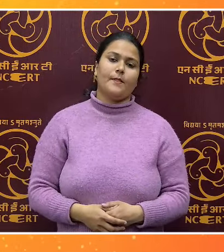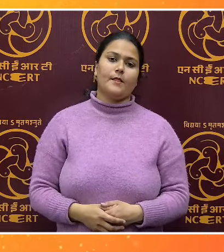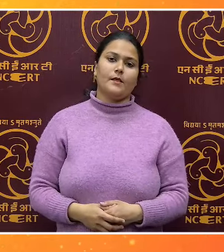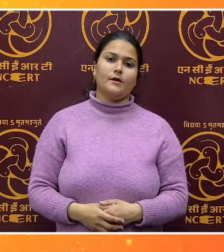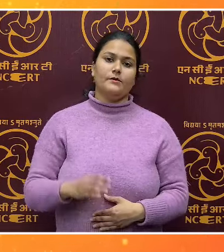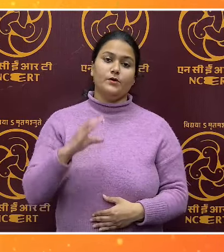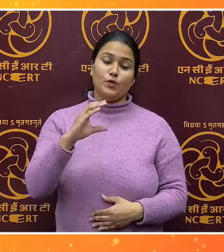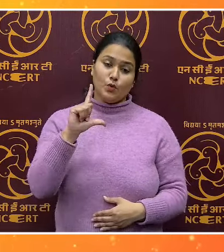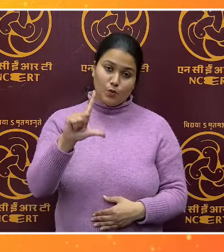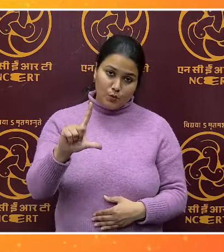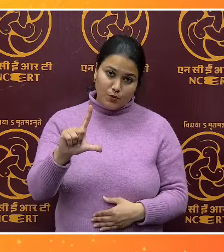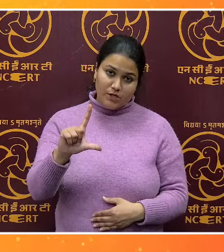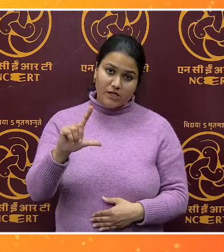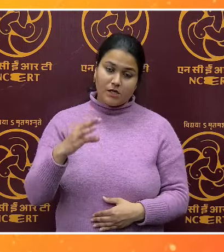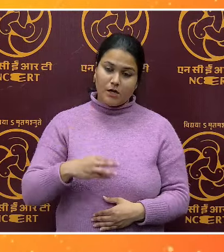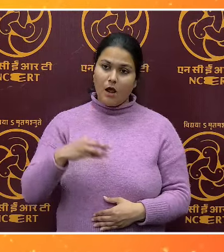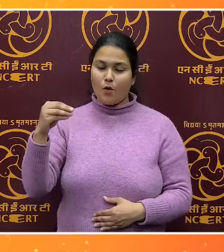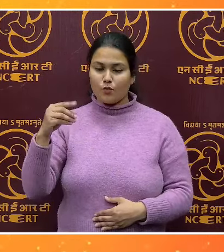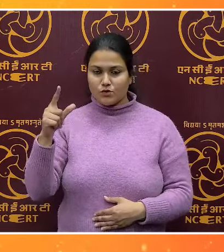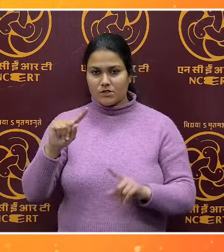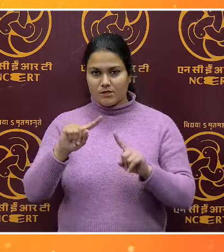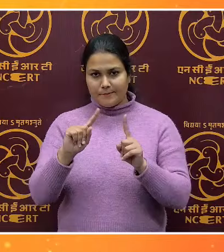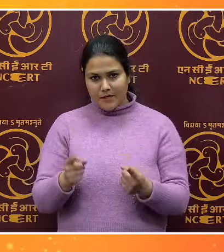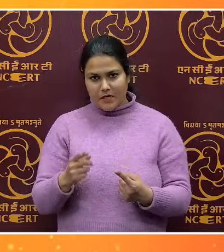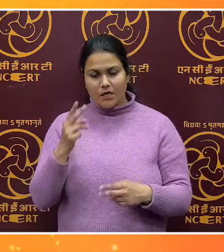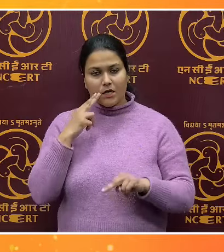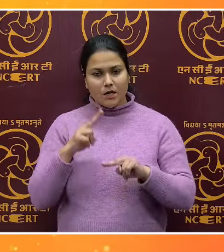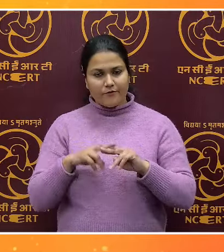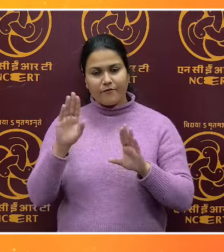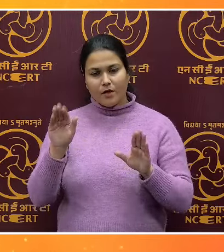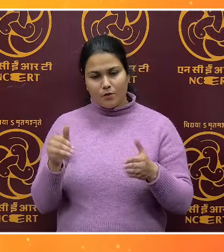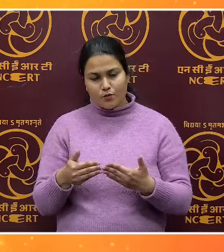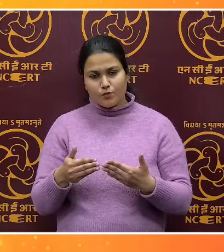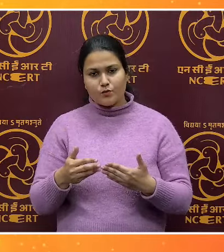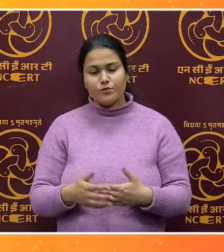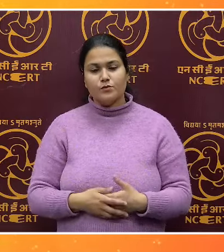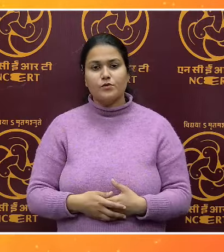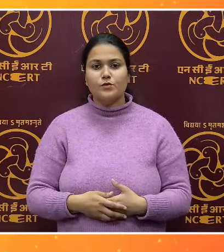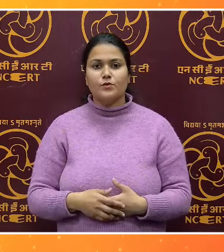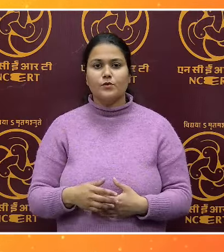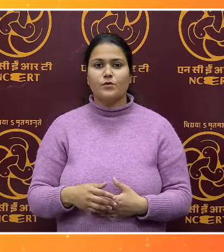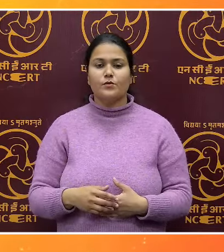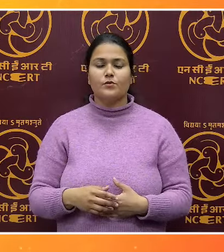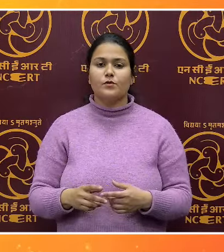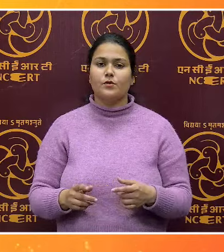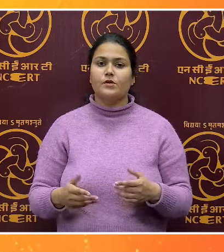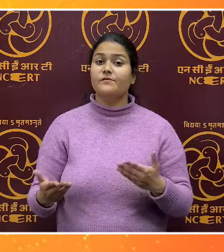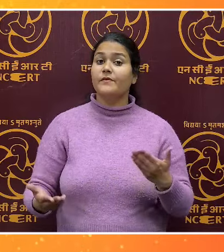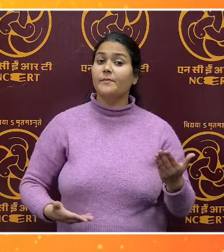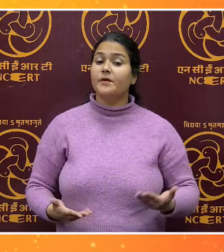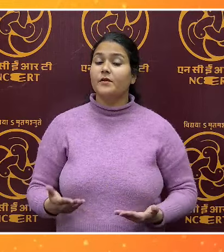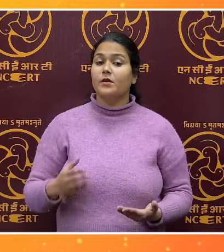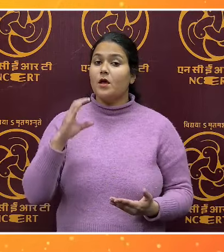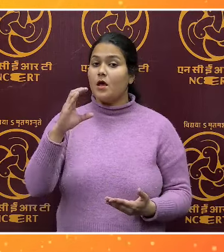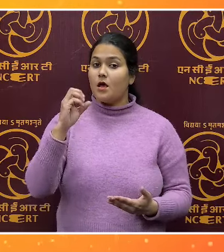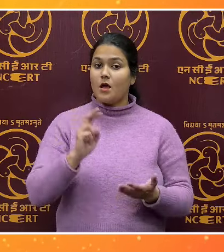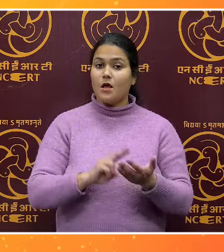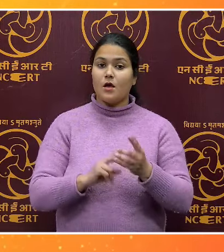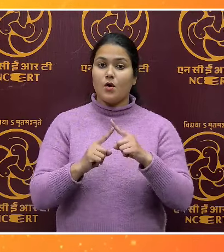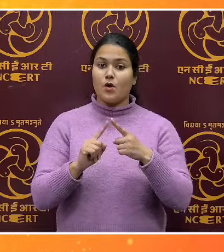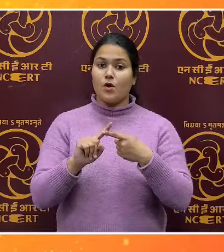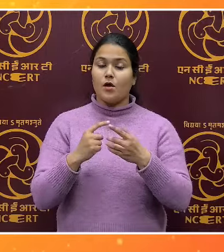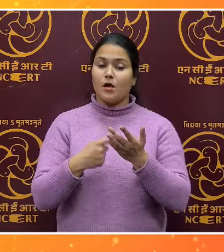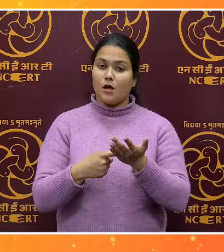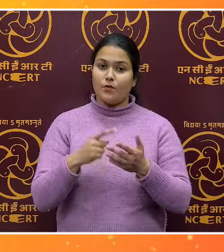Chlorine also coming outside the bracket. If it is coming outside the bracket, it will behave like counter ion. Okay. And